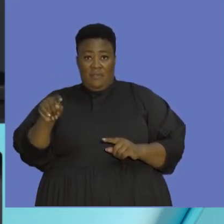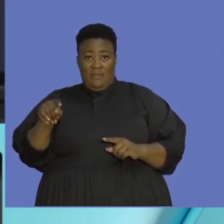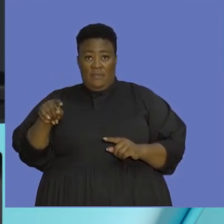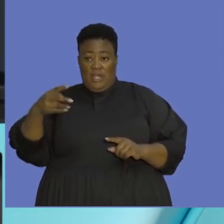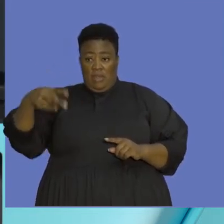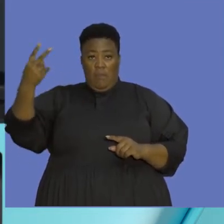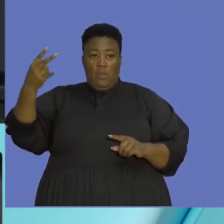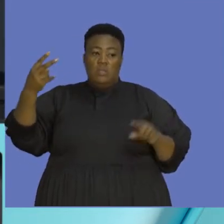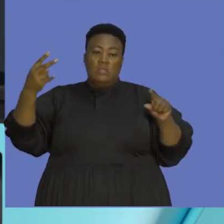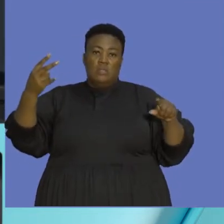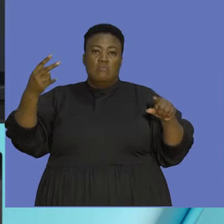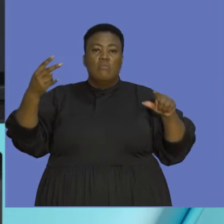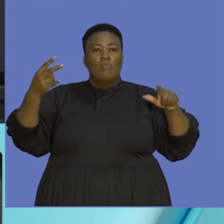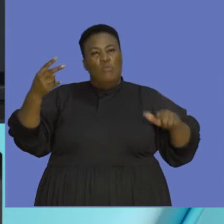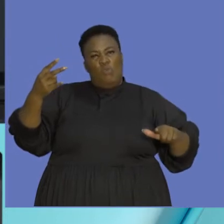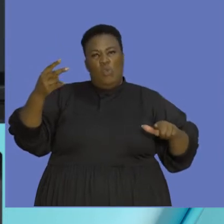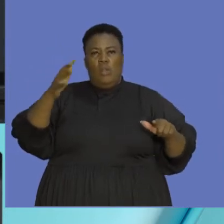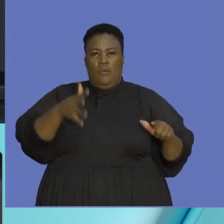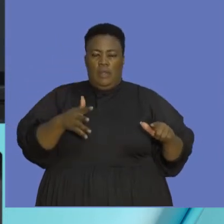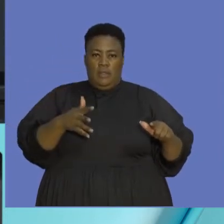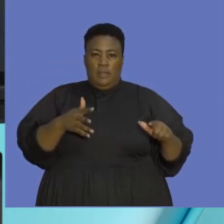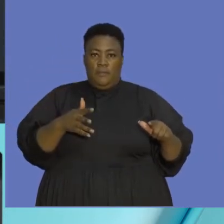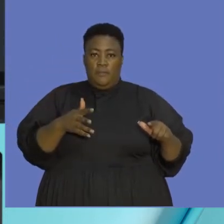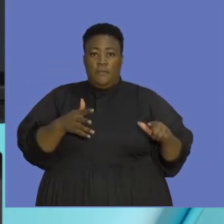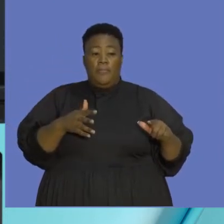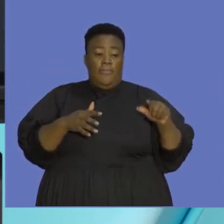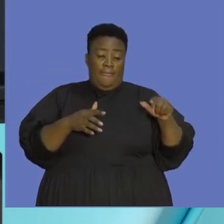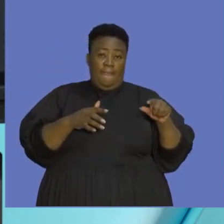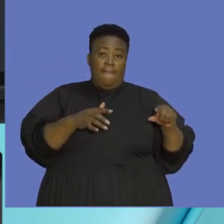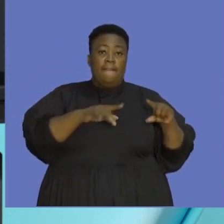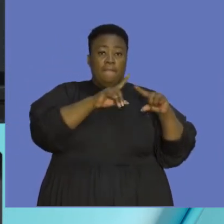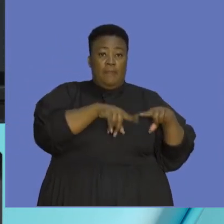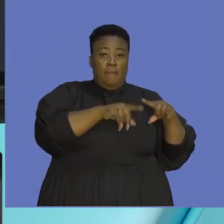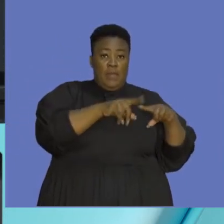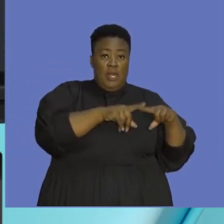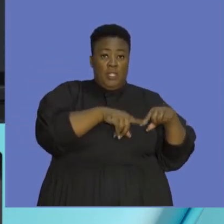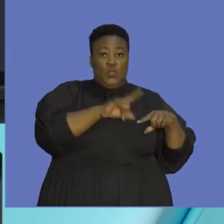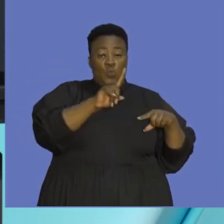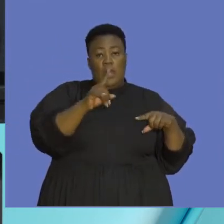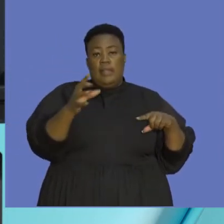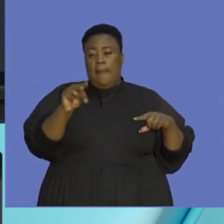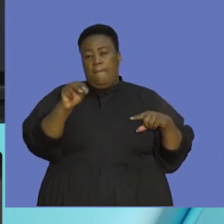smaller, okay? Acceleration depends on